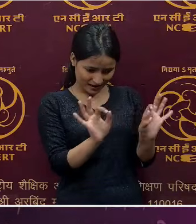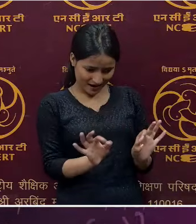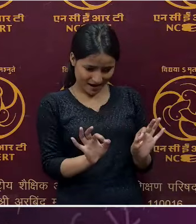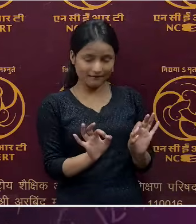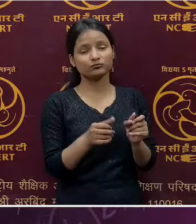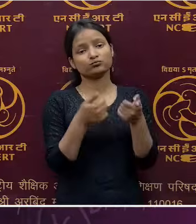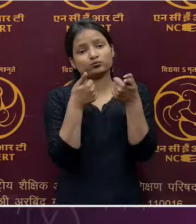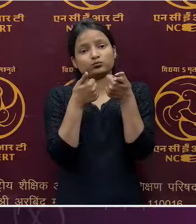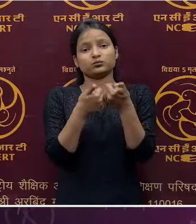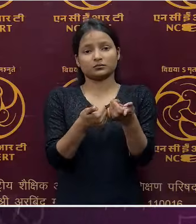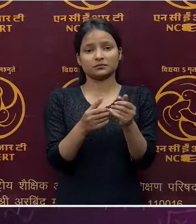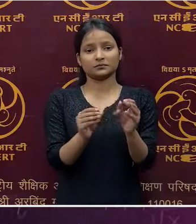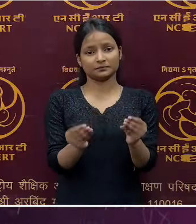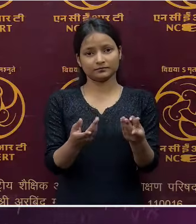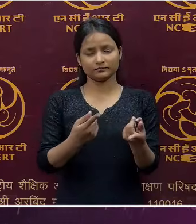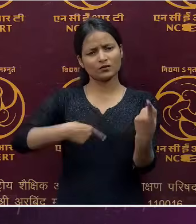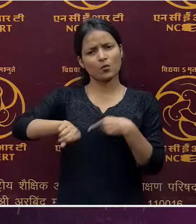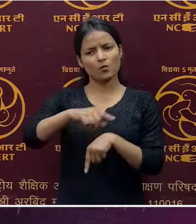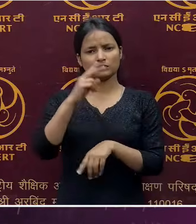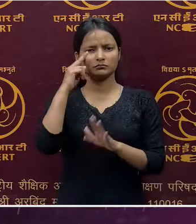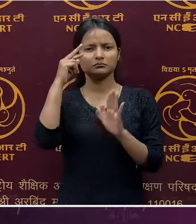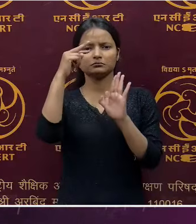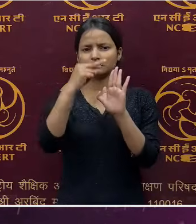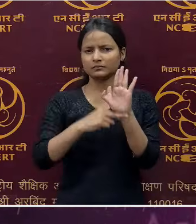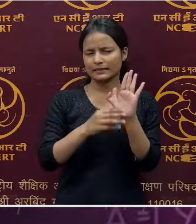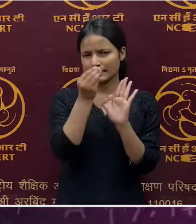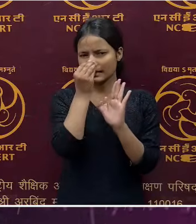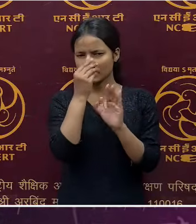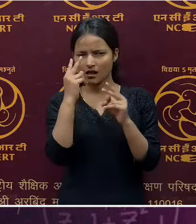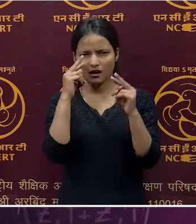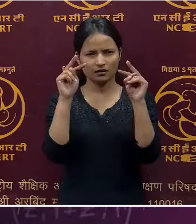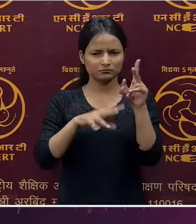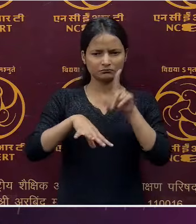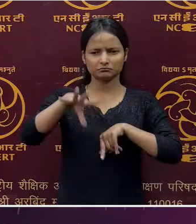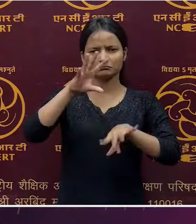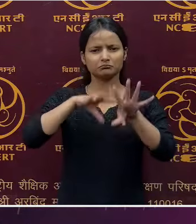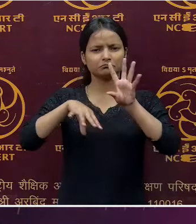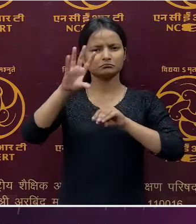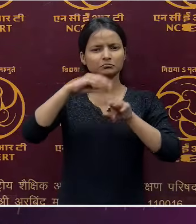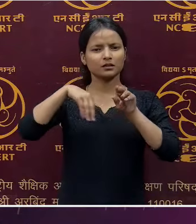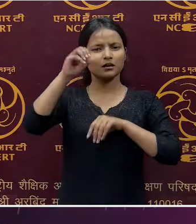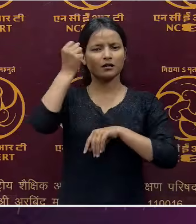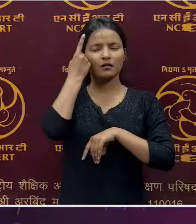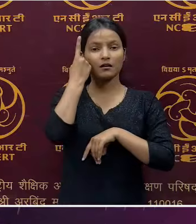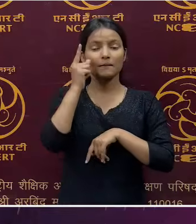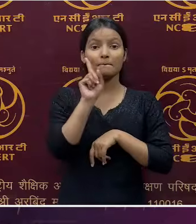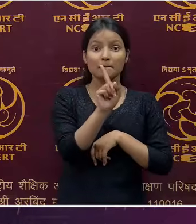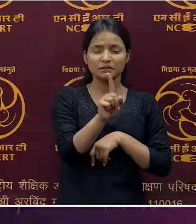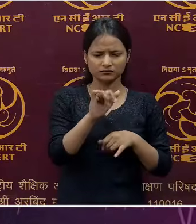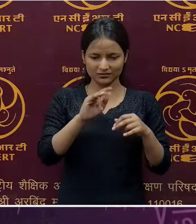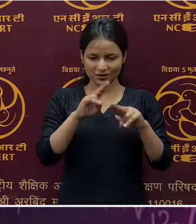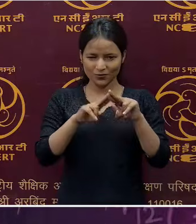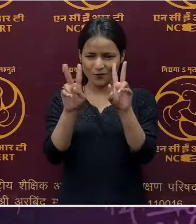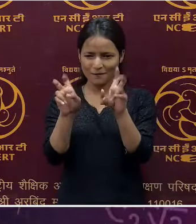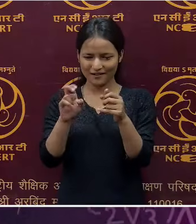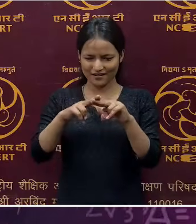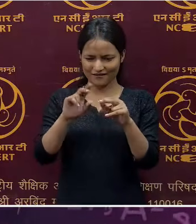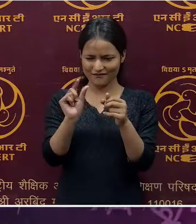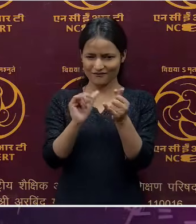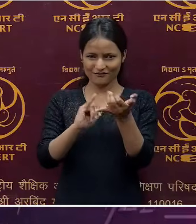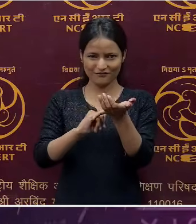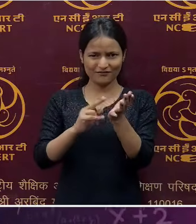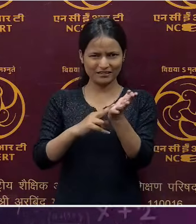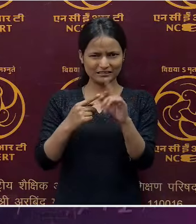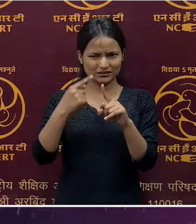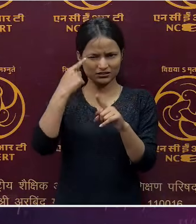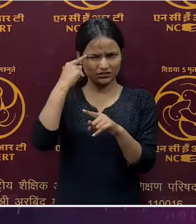Student can easily read the ordered pair, easily read the relation, but they stuck on the function. So what is the function we are